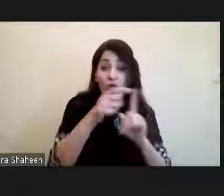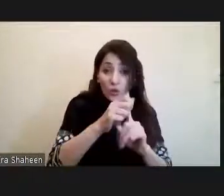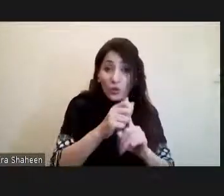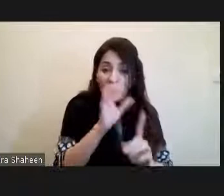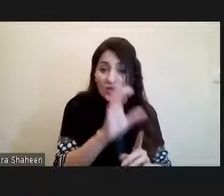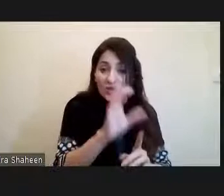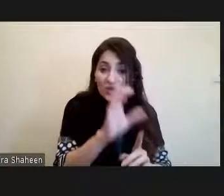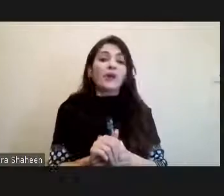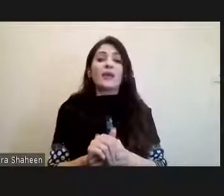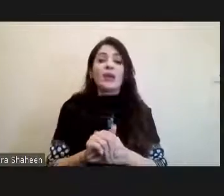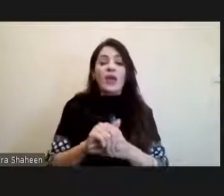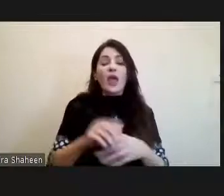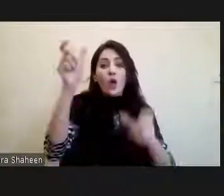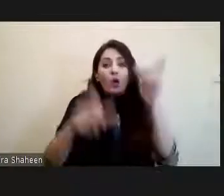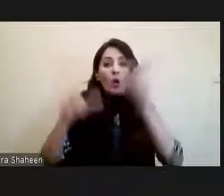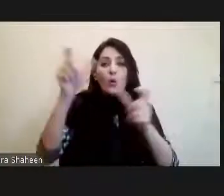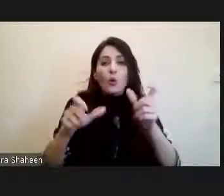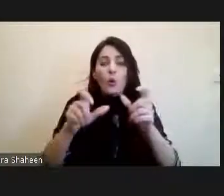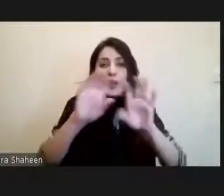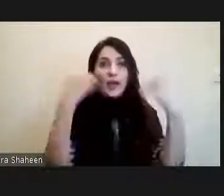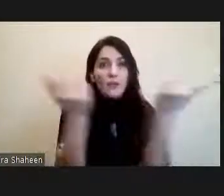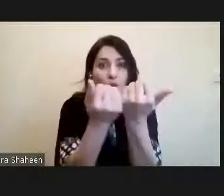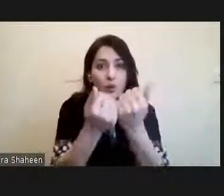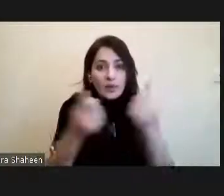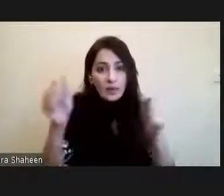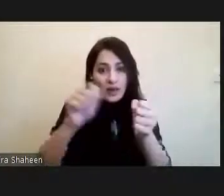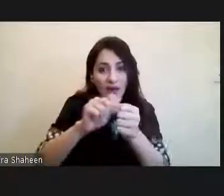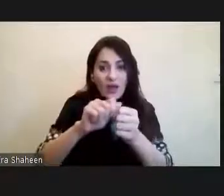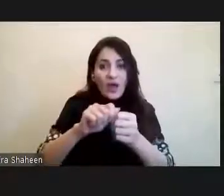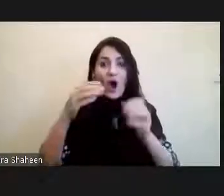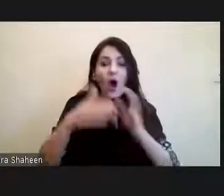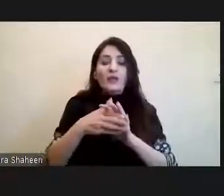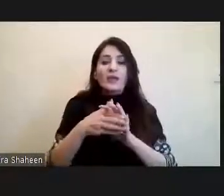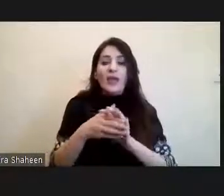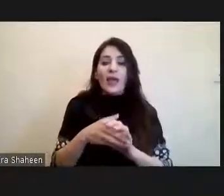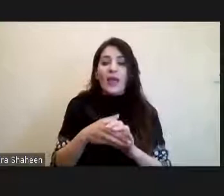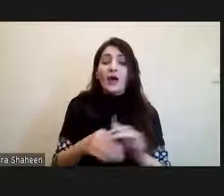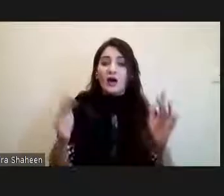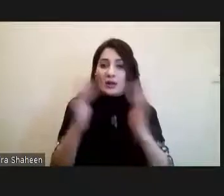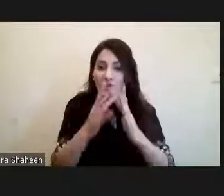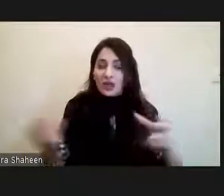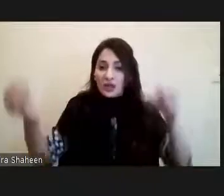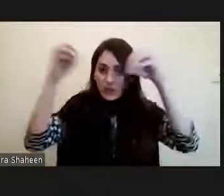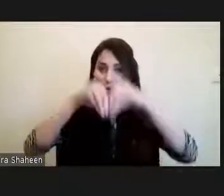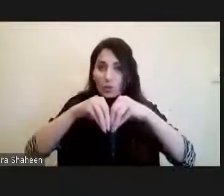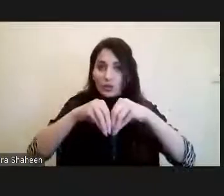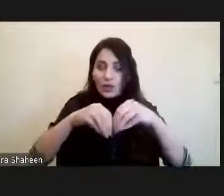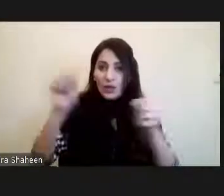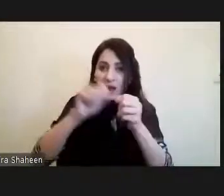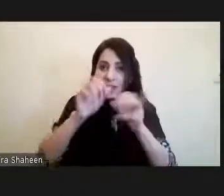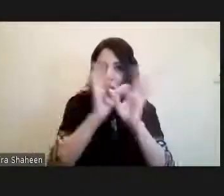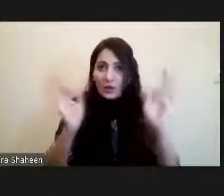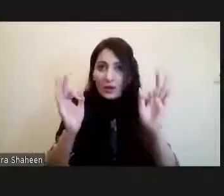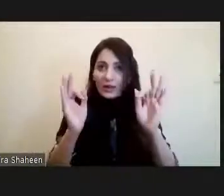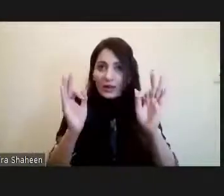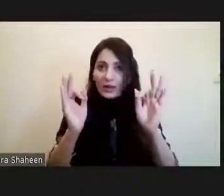inclusion. Facebook serves nearly 3 billion people globally, and that's an easy number to say, but it's breathtaking in its impact. And within